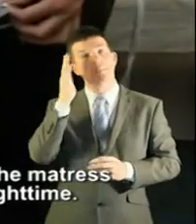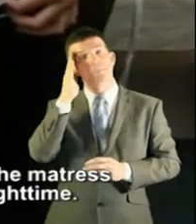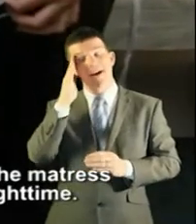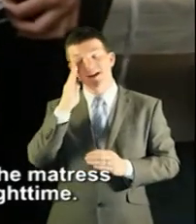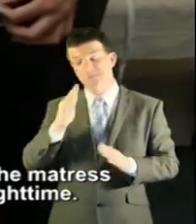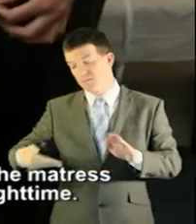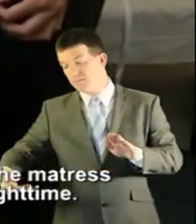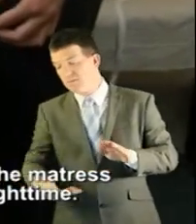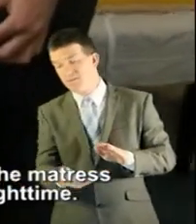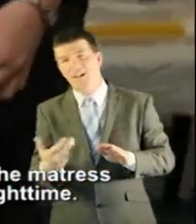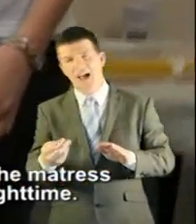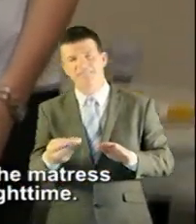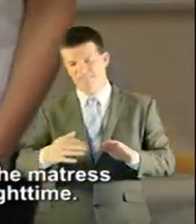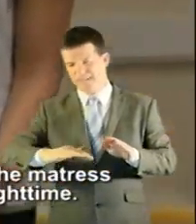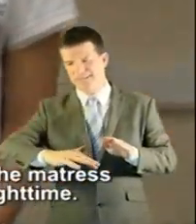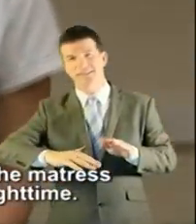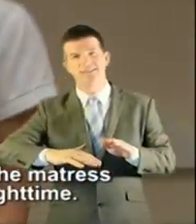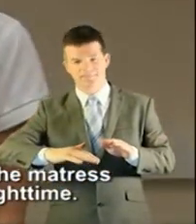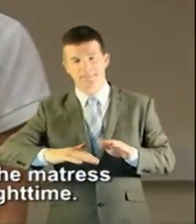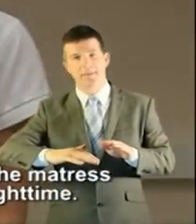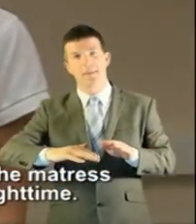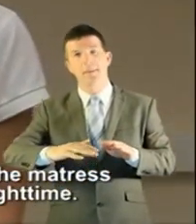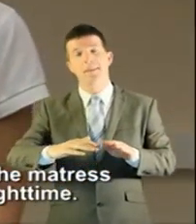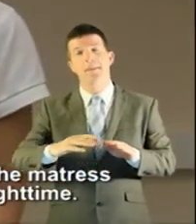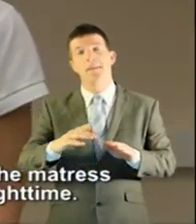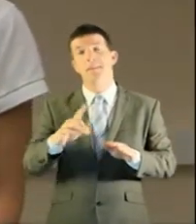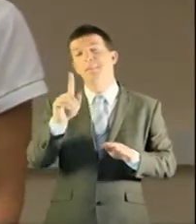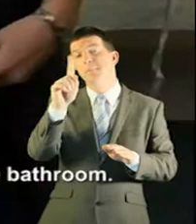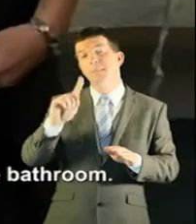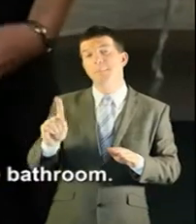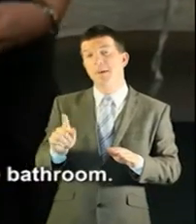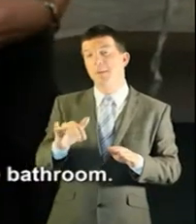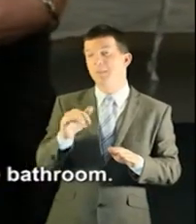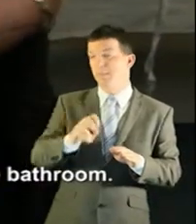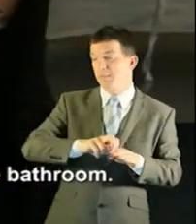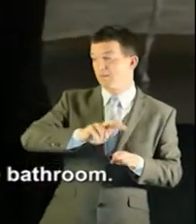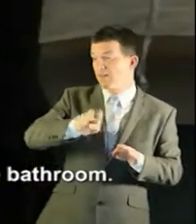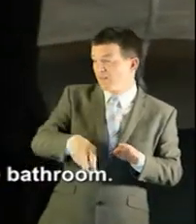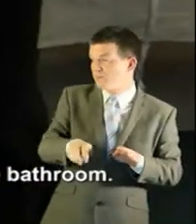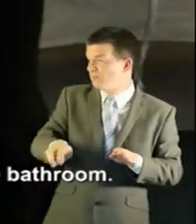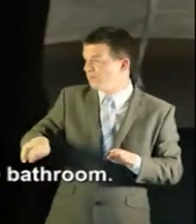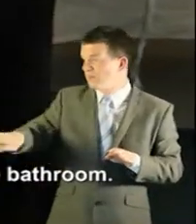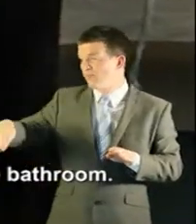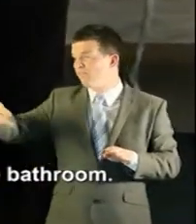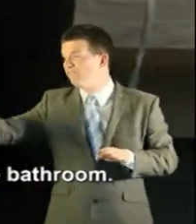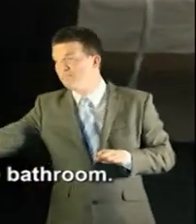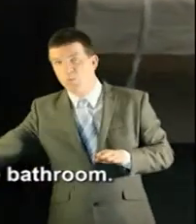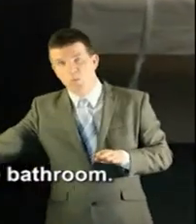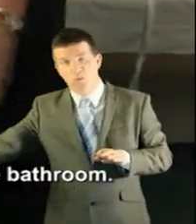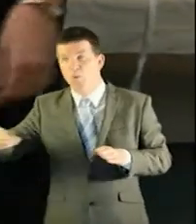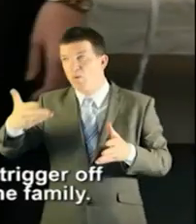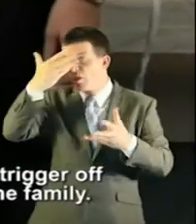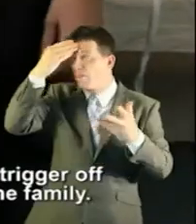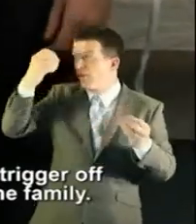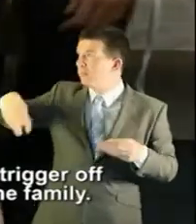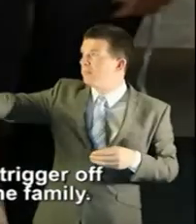the mattress of the bed. It's set up for people who are at risk at night time, or if they're at risk of having a fall when going to the bathroom.